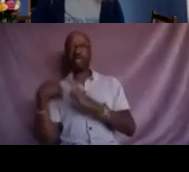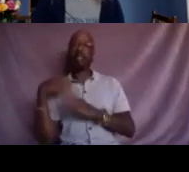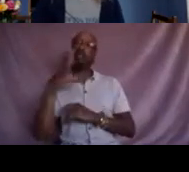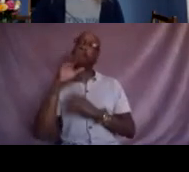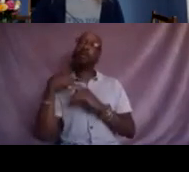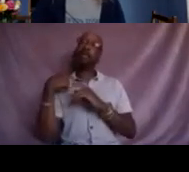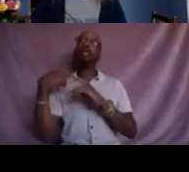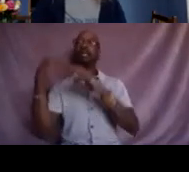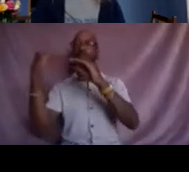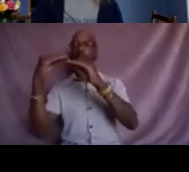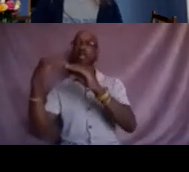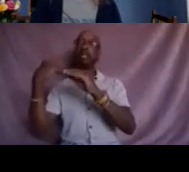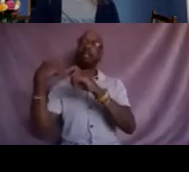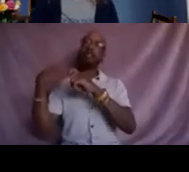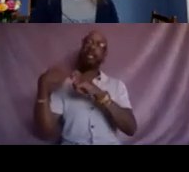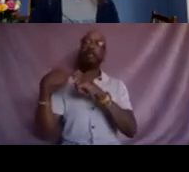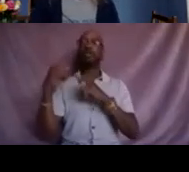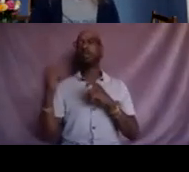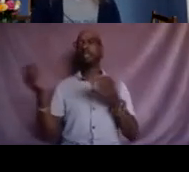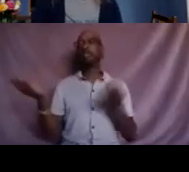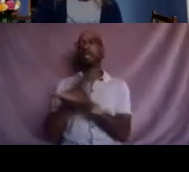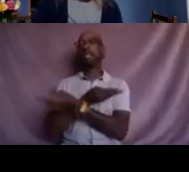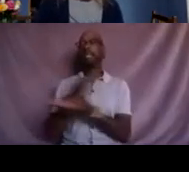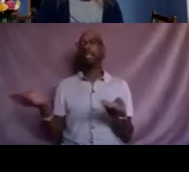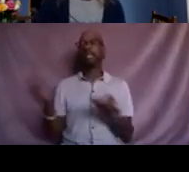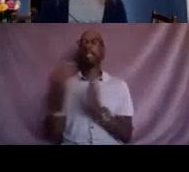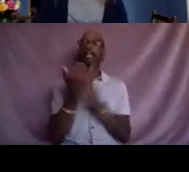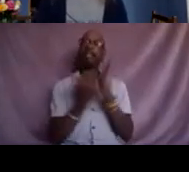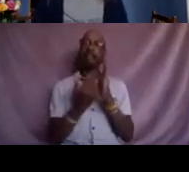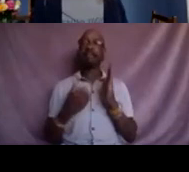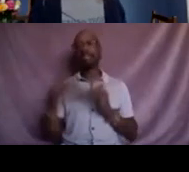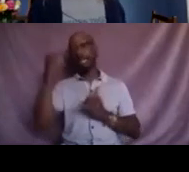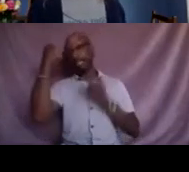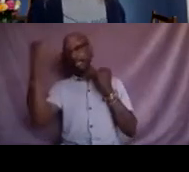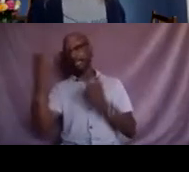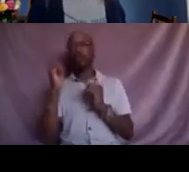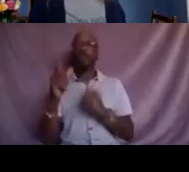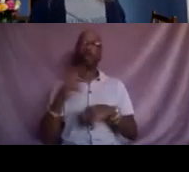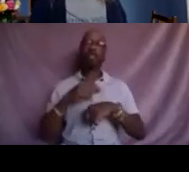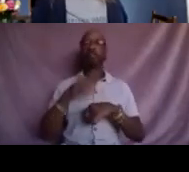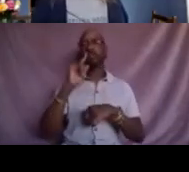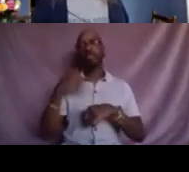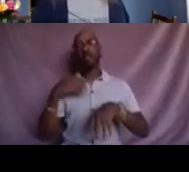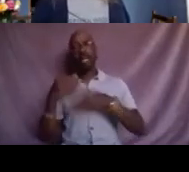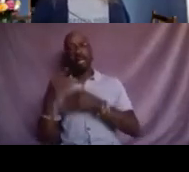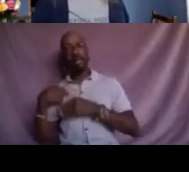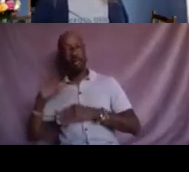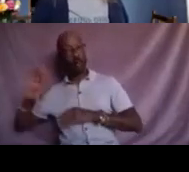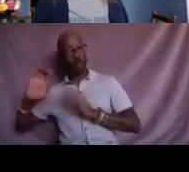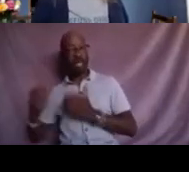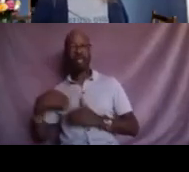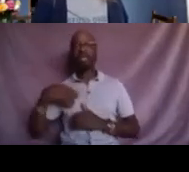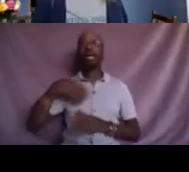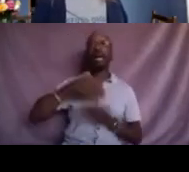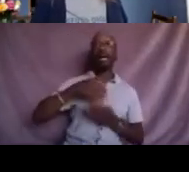We traded lessons and ideas all the time. And so in Google Classroom, she would add me as a co-teacher to her class, and I added her as a co-teacher to my